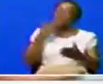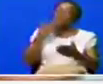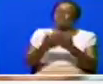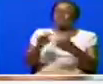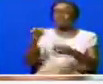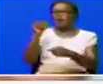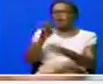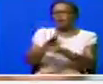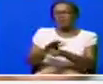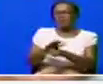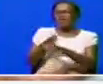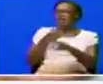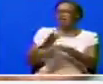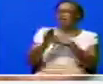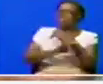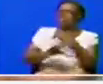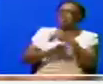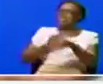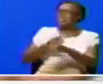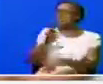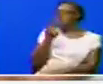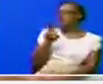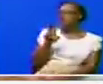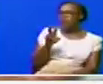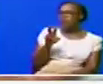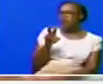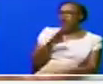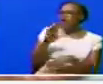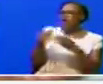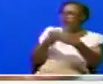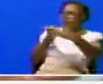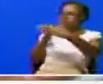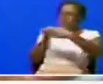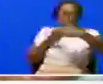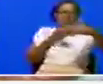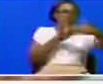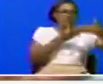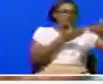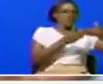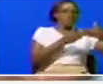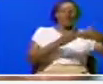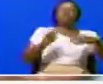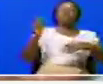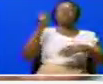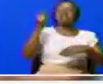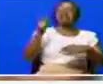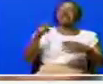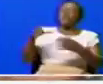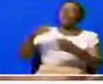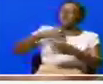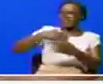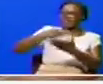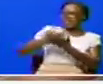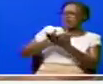much across the country. When we looked at every corner of Kenya, every county, we garnered some